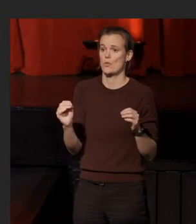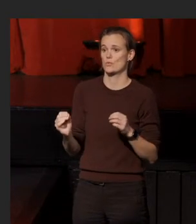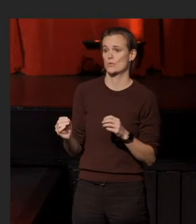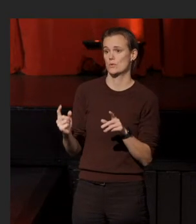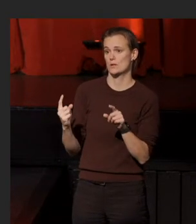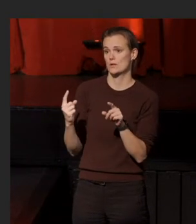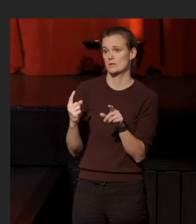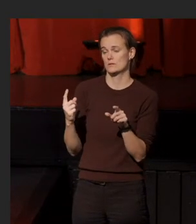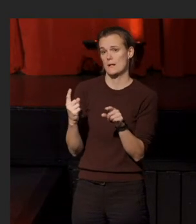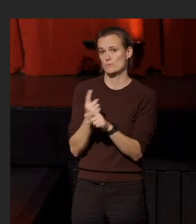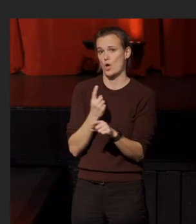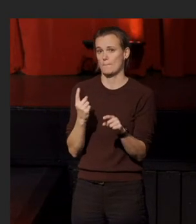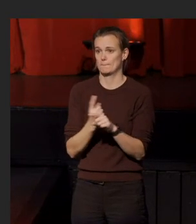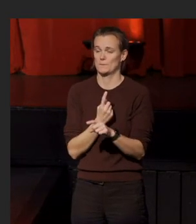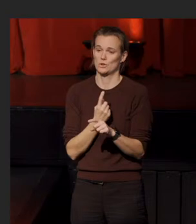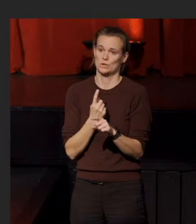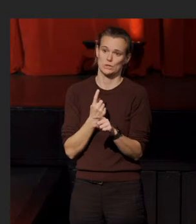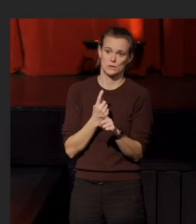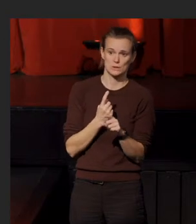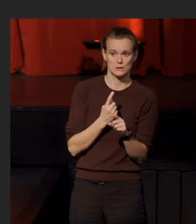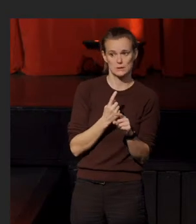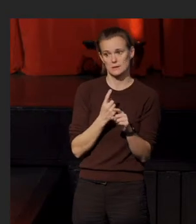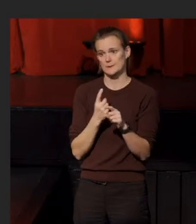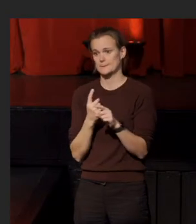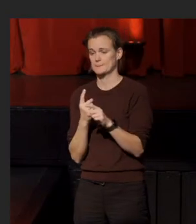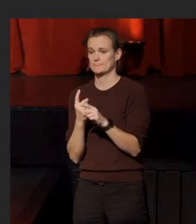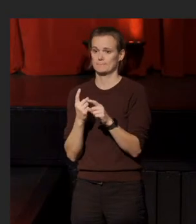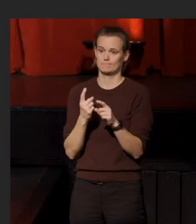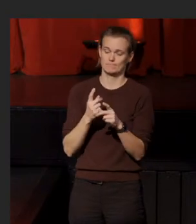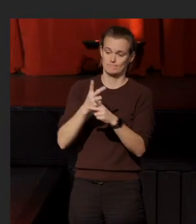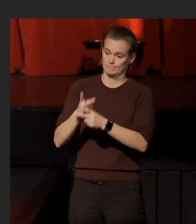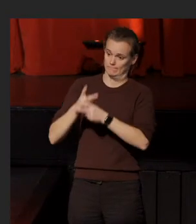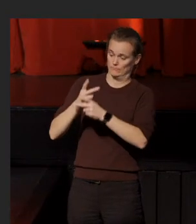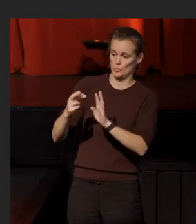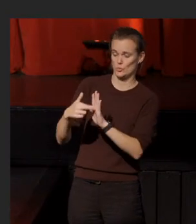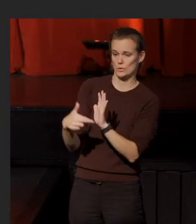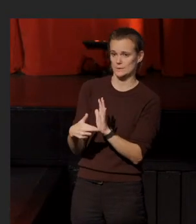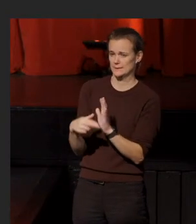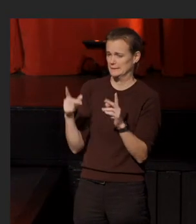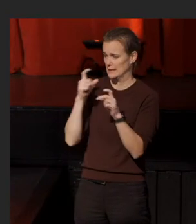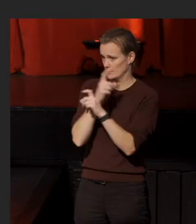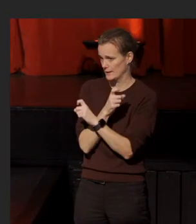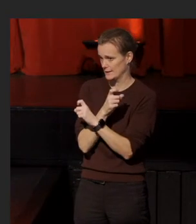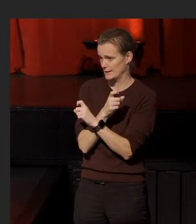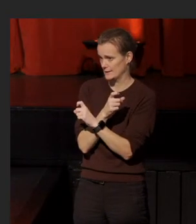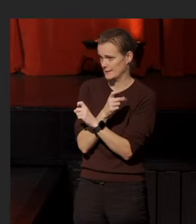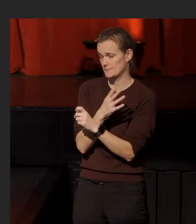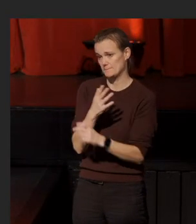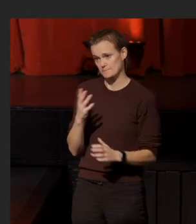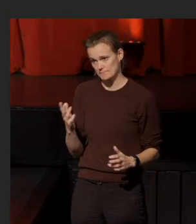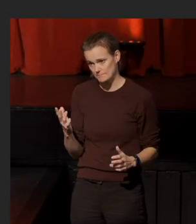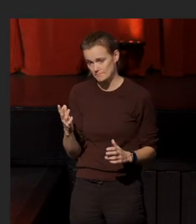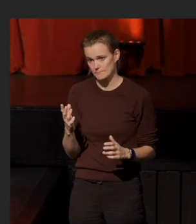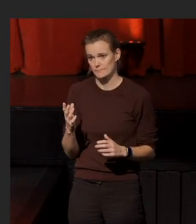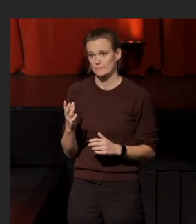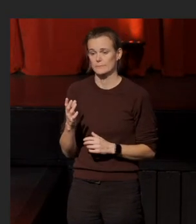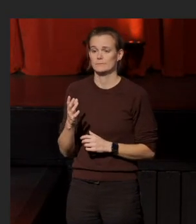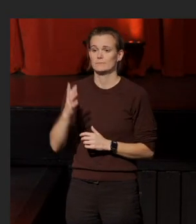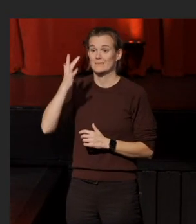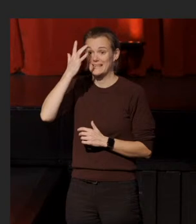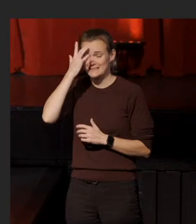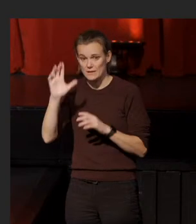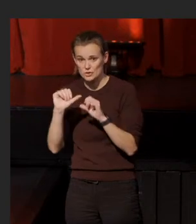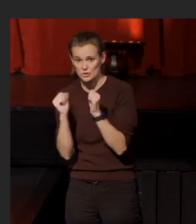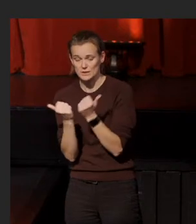mechanisms? And here things get a little complicated. The reality is that security agencies, intelligence